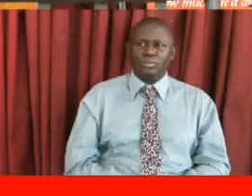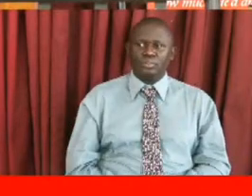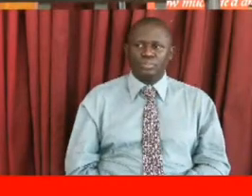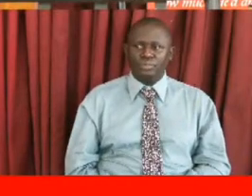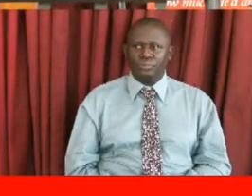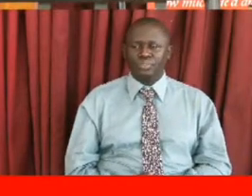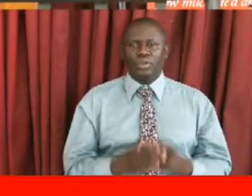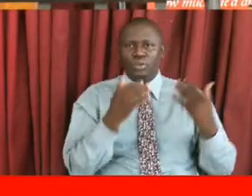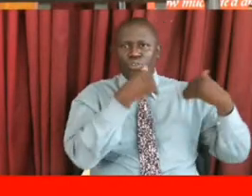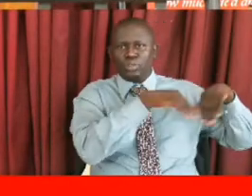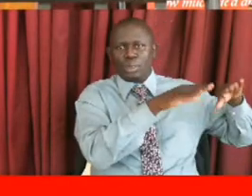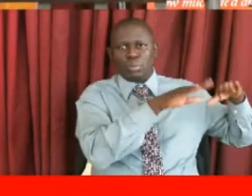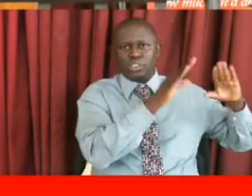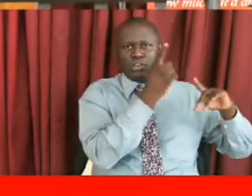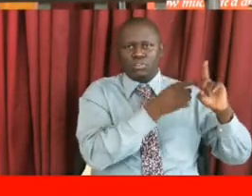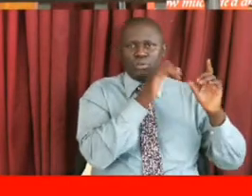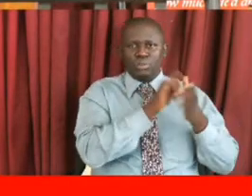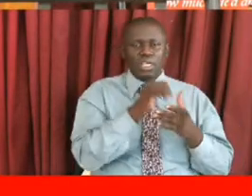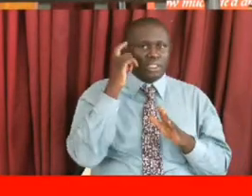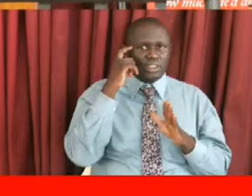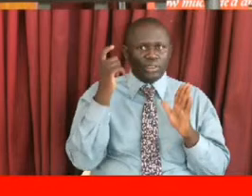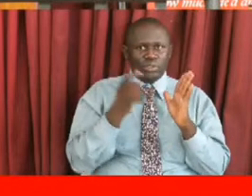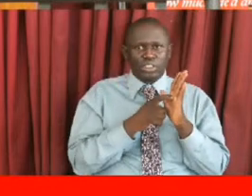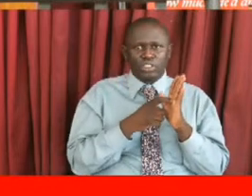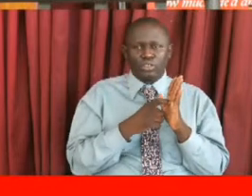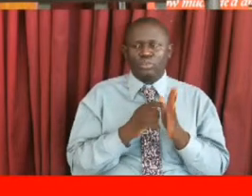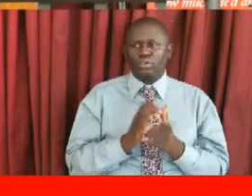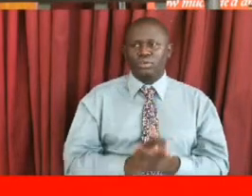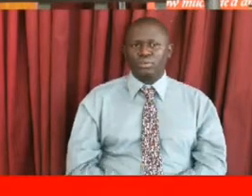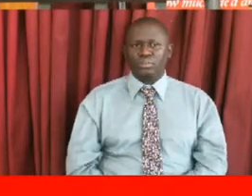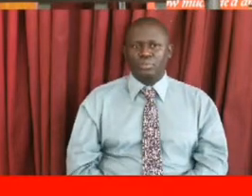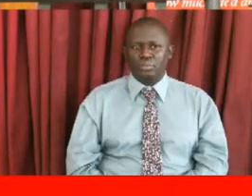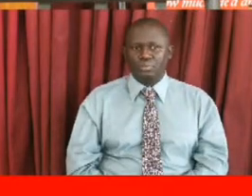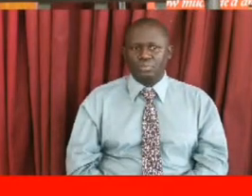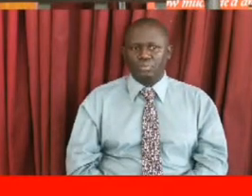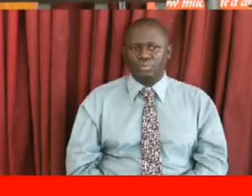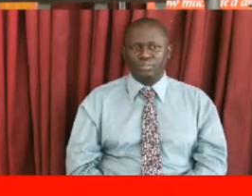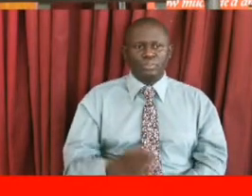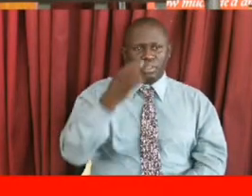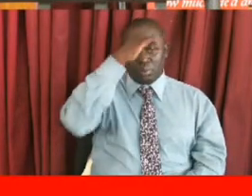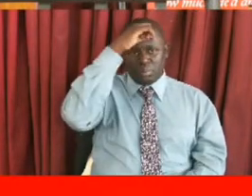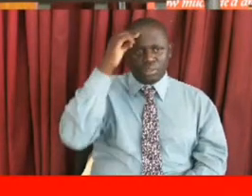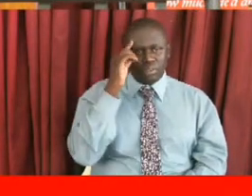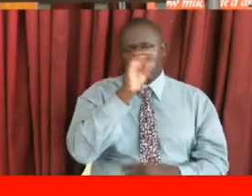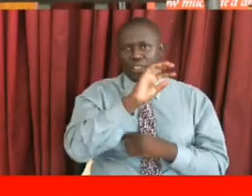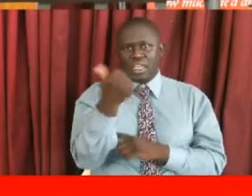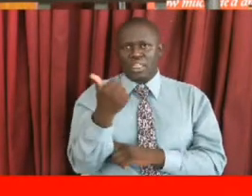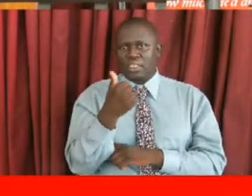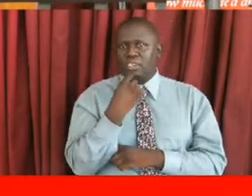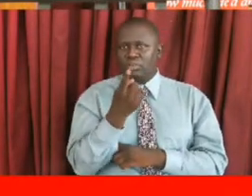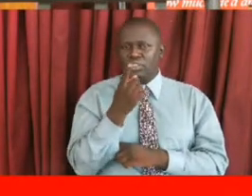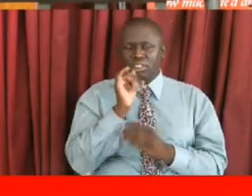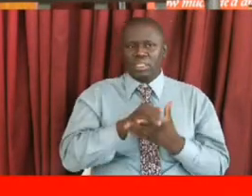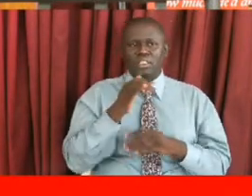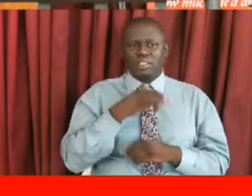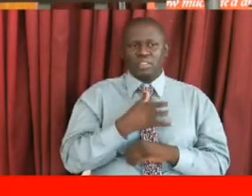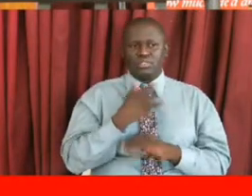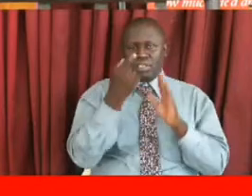to keep us away from that recognition because others have said they felt